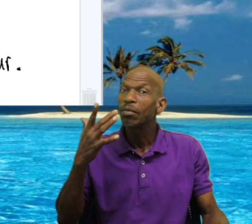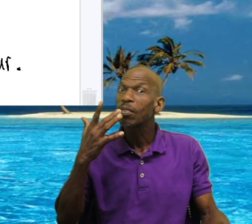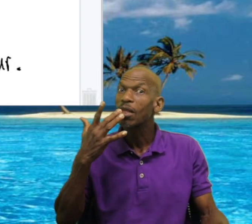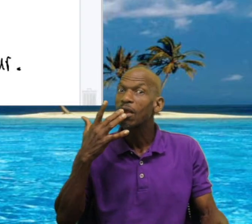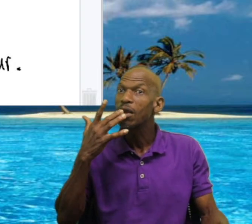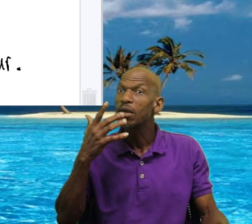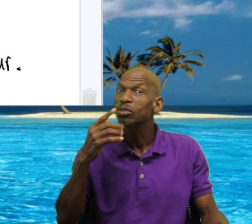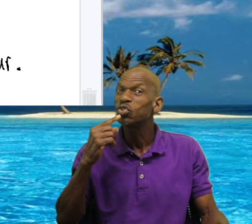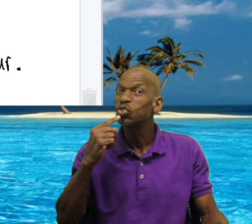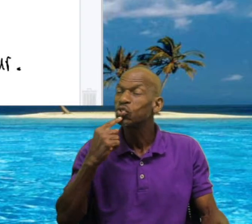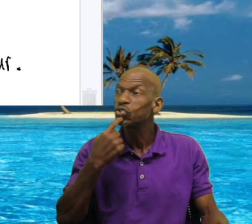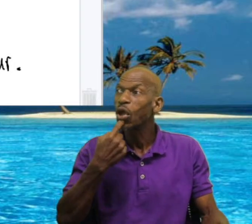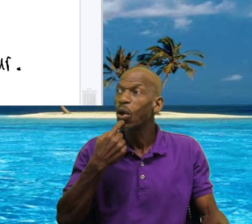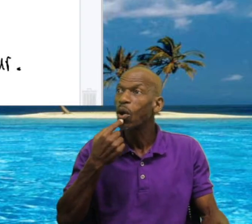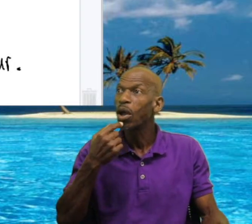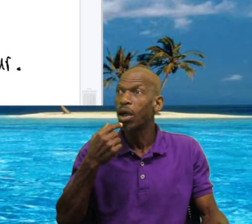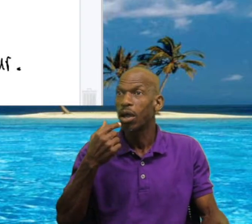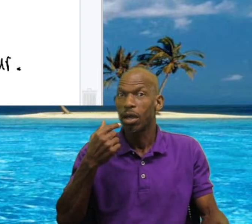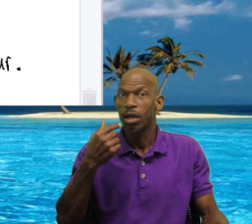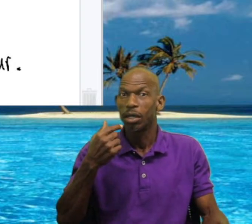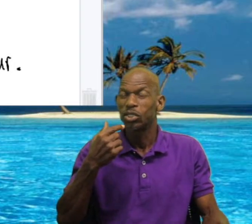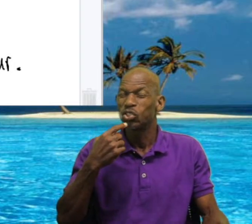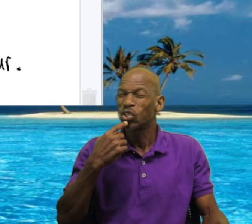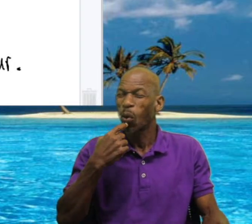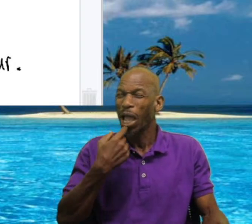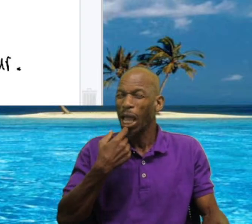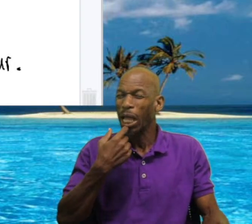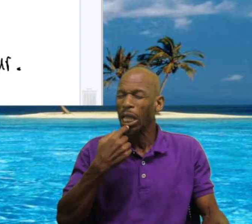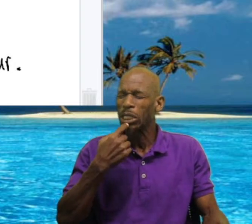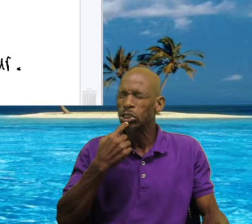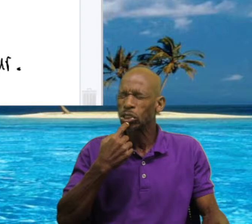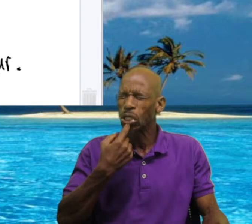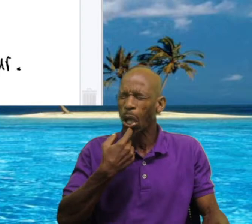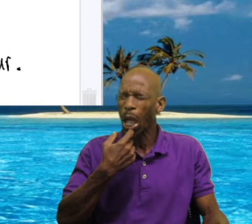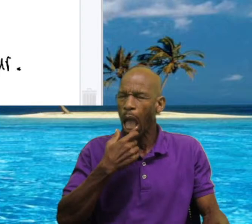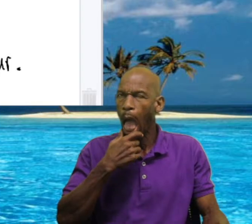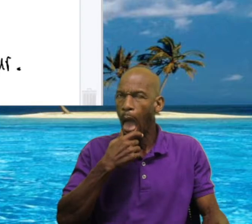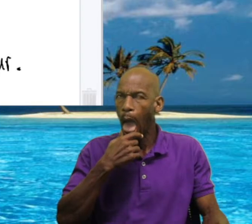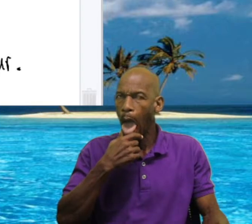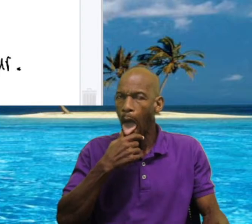excuse me. Right. It tastes, undo that.